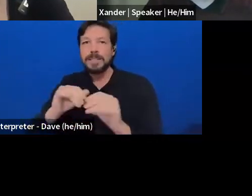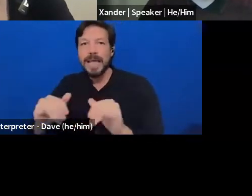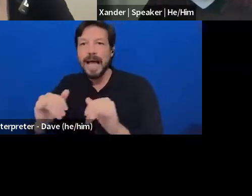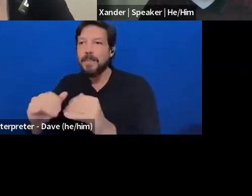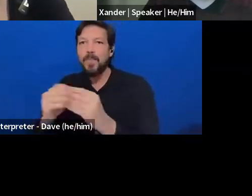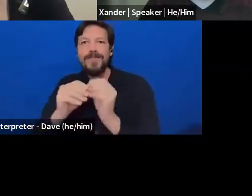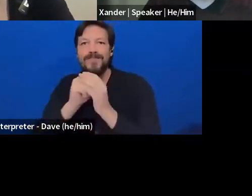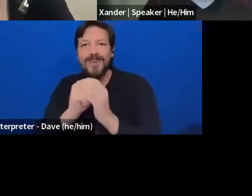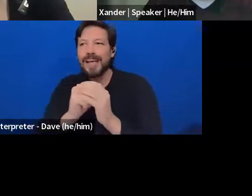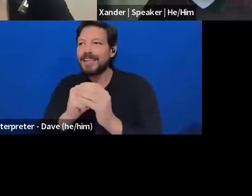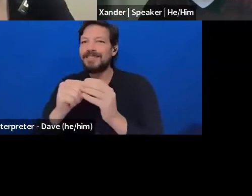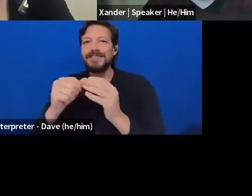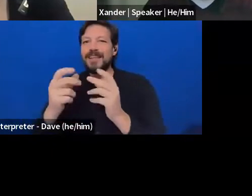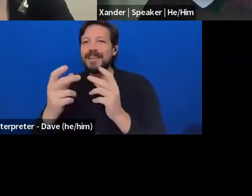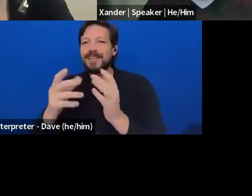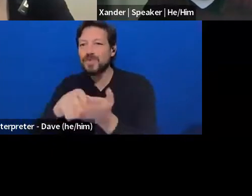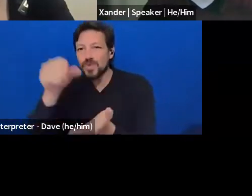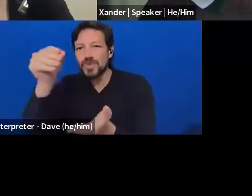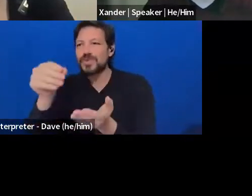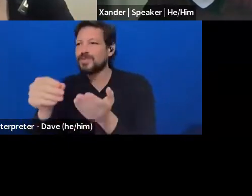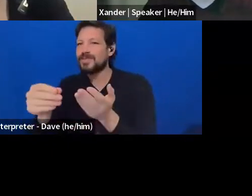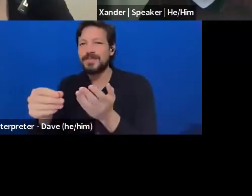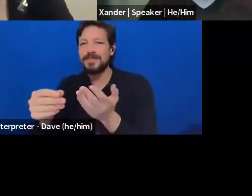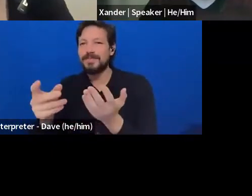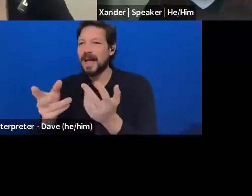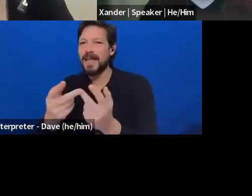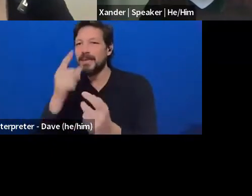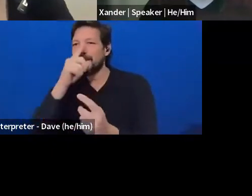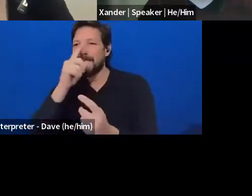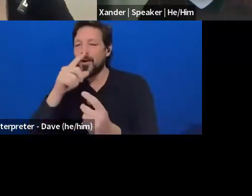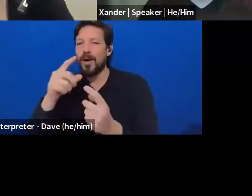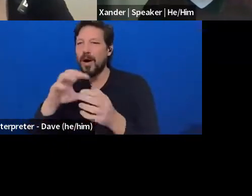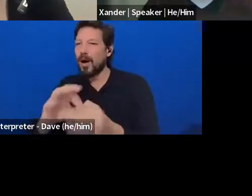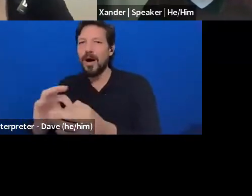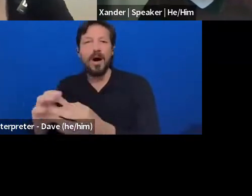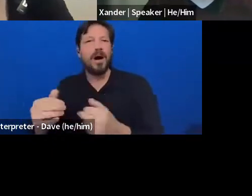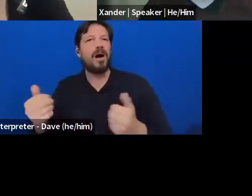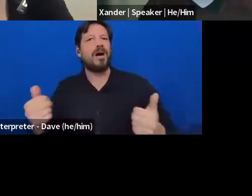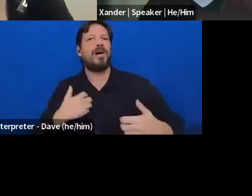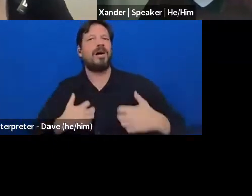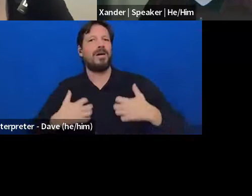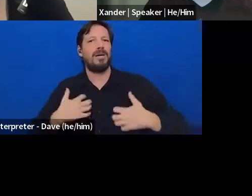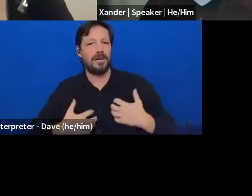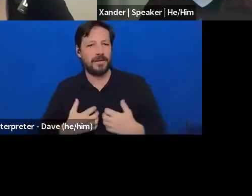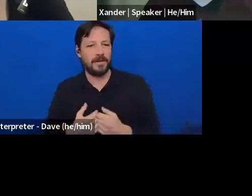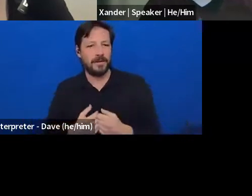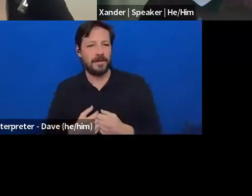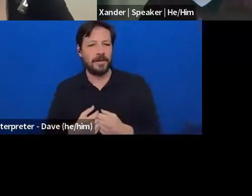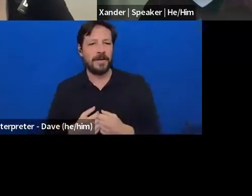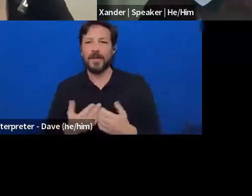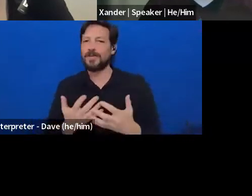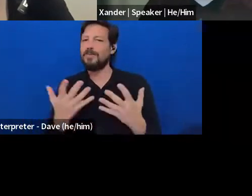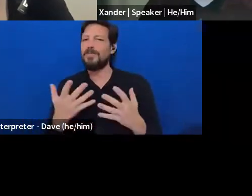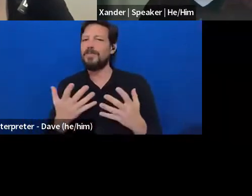friends and whoever else was in my class. And I guess that sounds weird to feel like that, but because it was the first time, it was a really big deal.